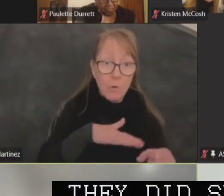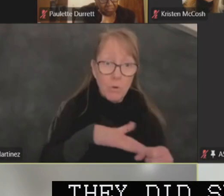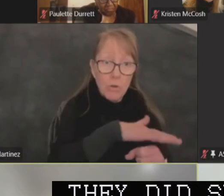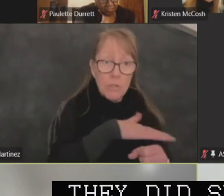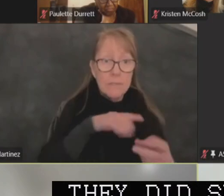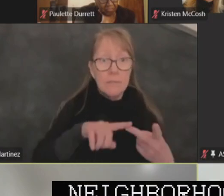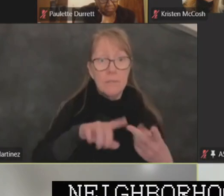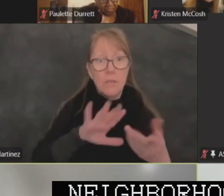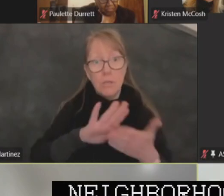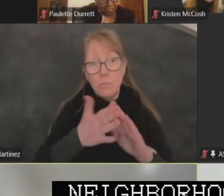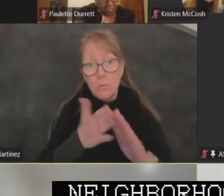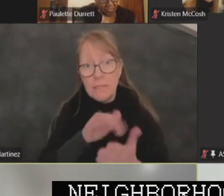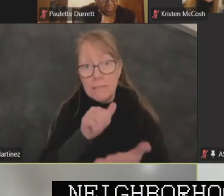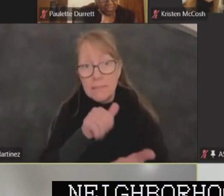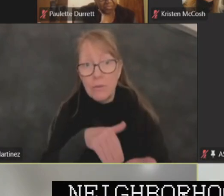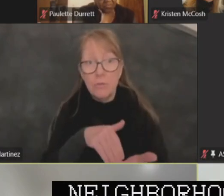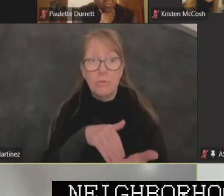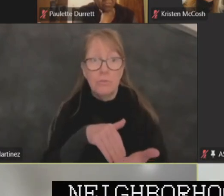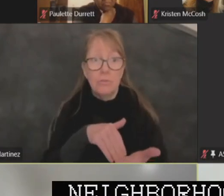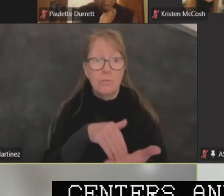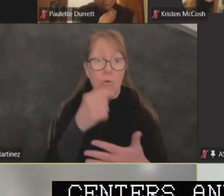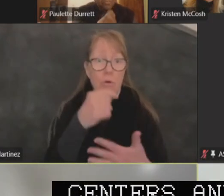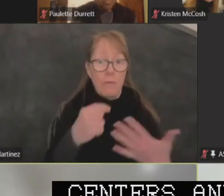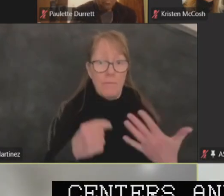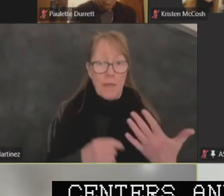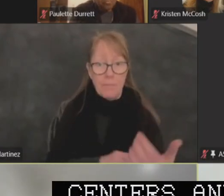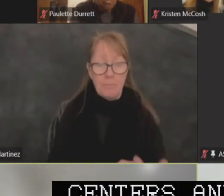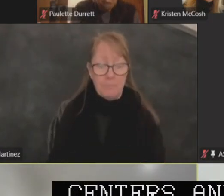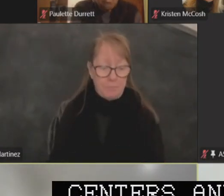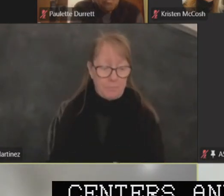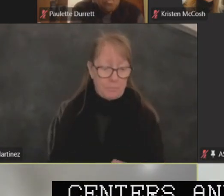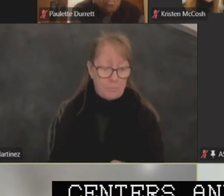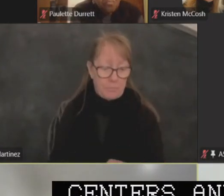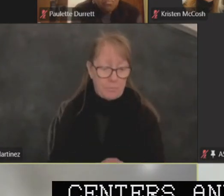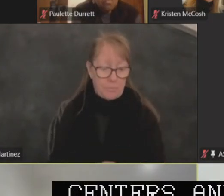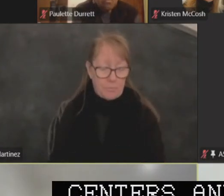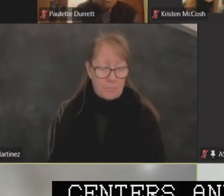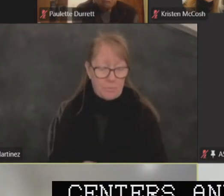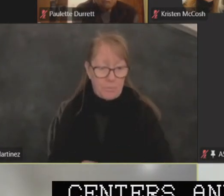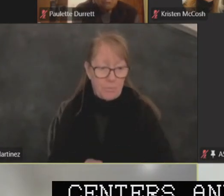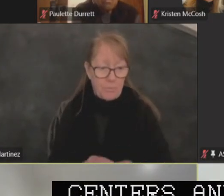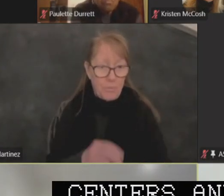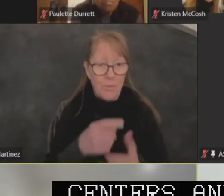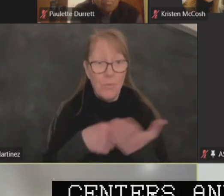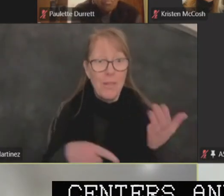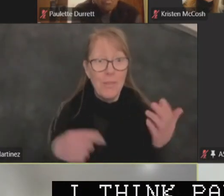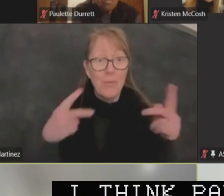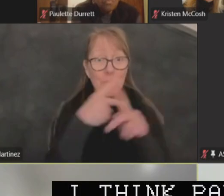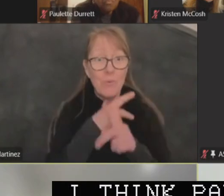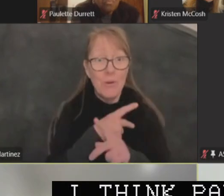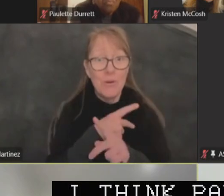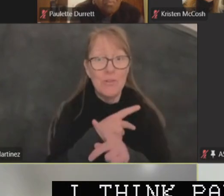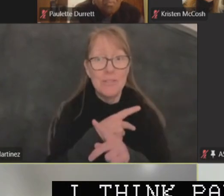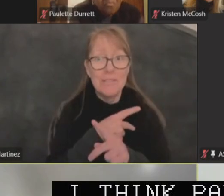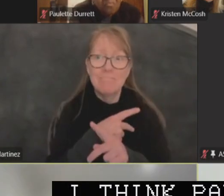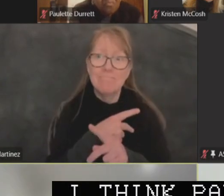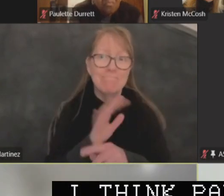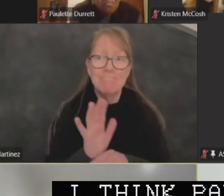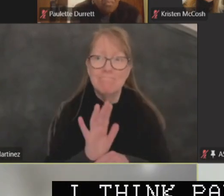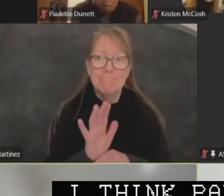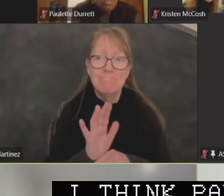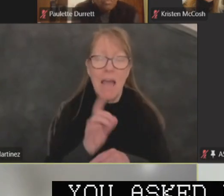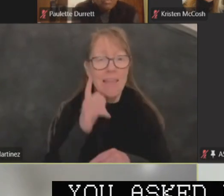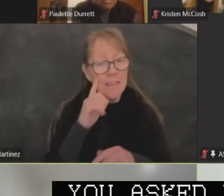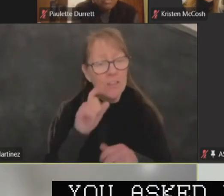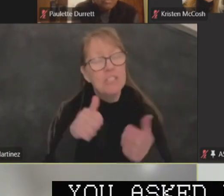part of, I wouldn't say you're asking what the worst focus group is. I think it's the best. There's